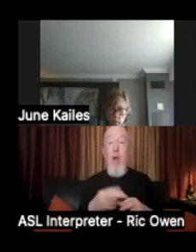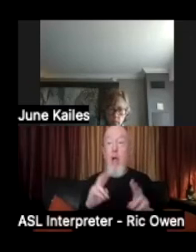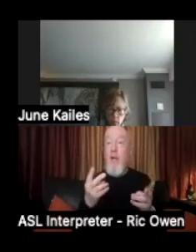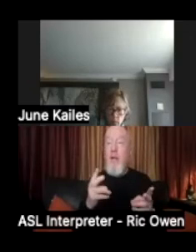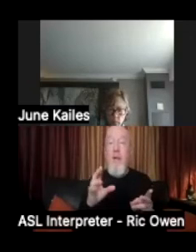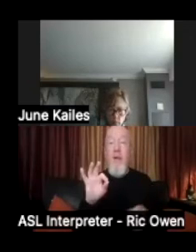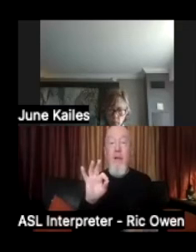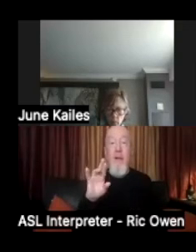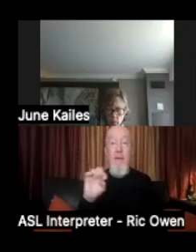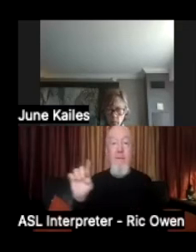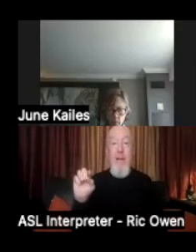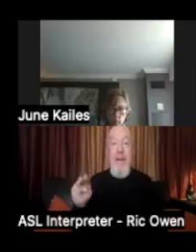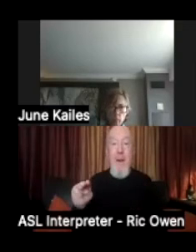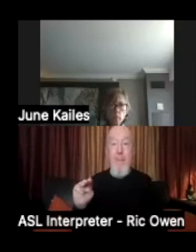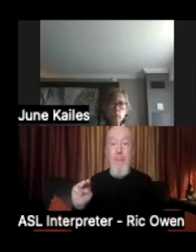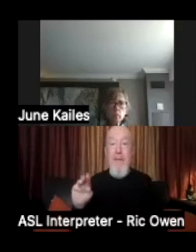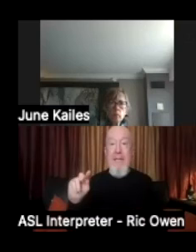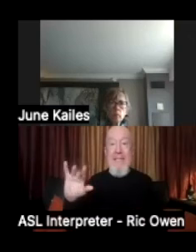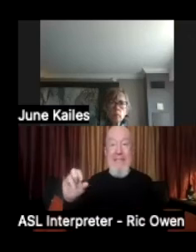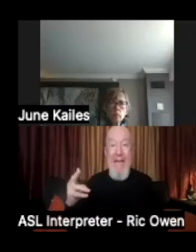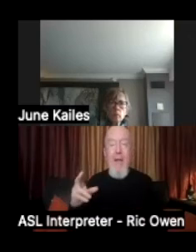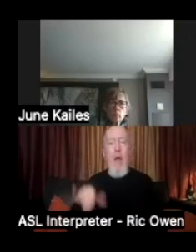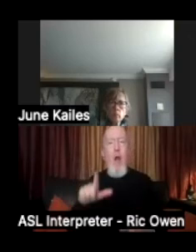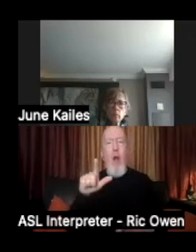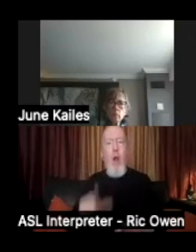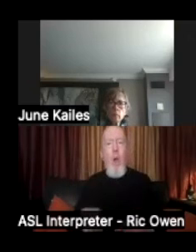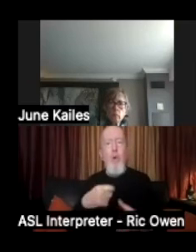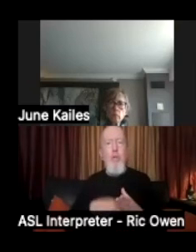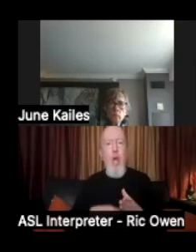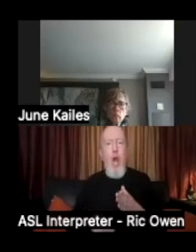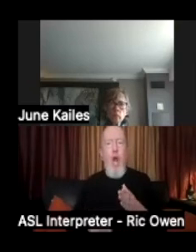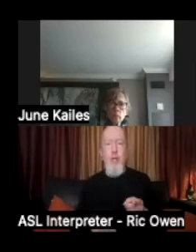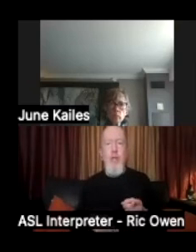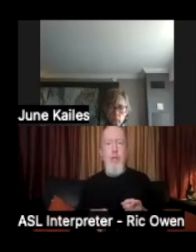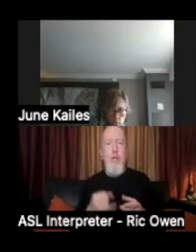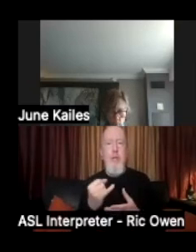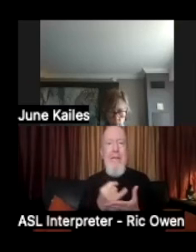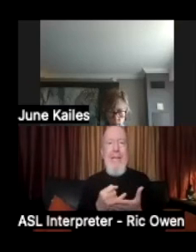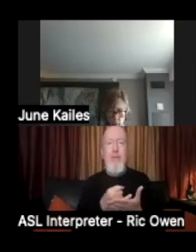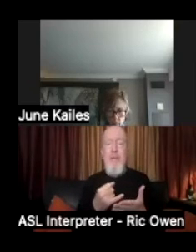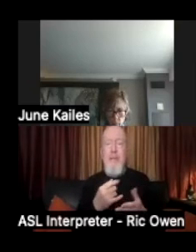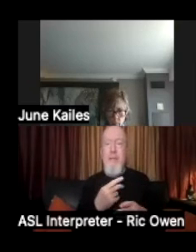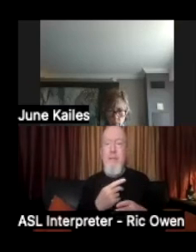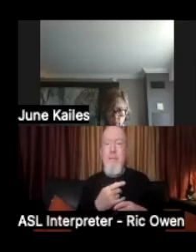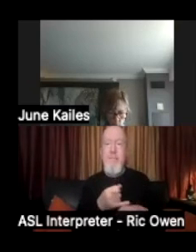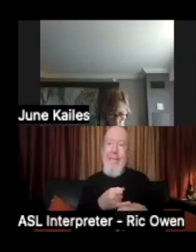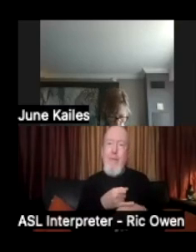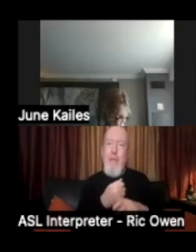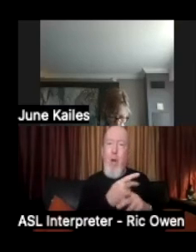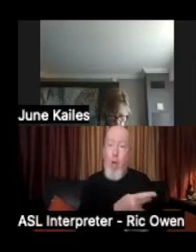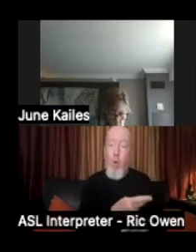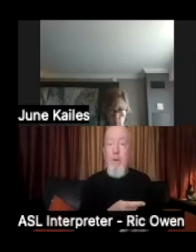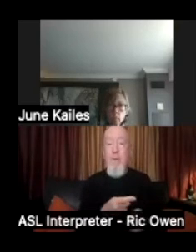low interest loan program, and they provide loans for anywhere from $500 to $15,000 for